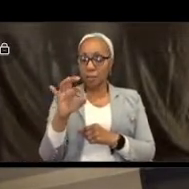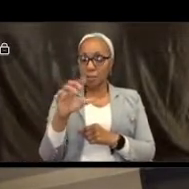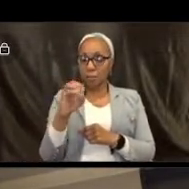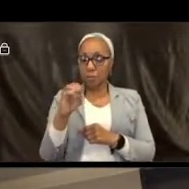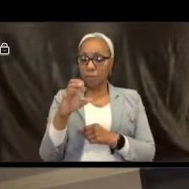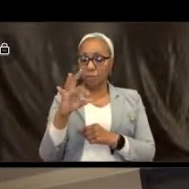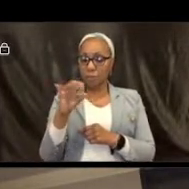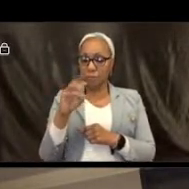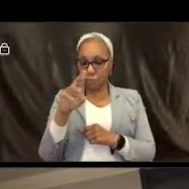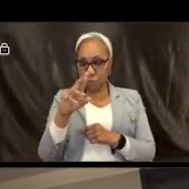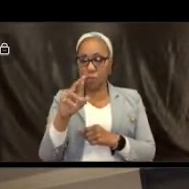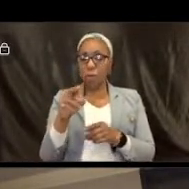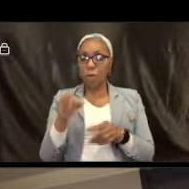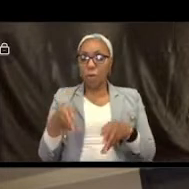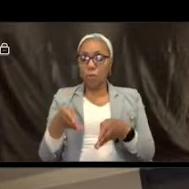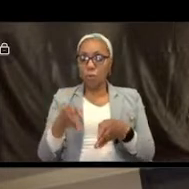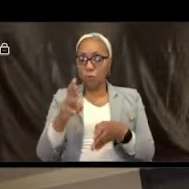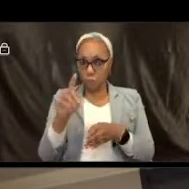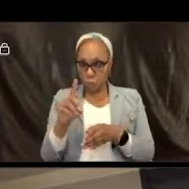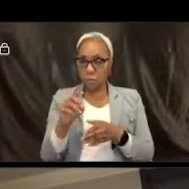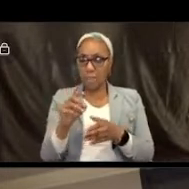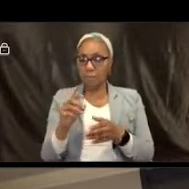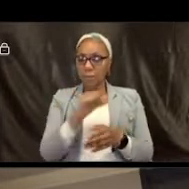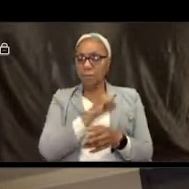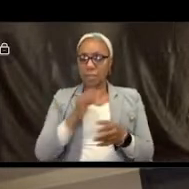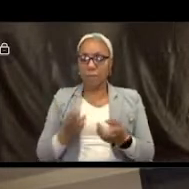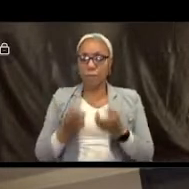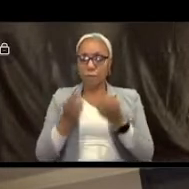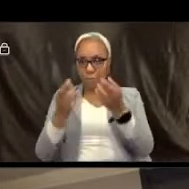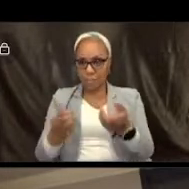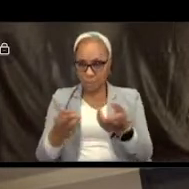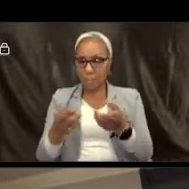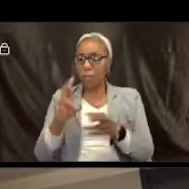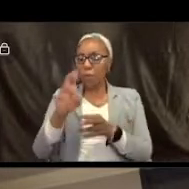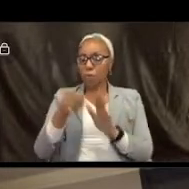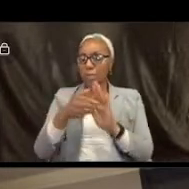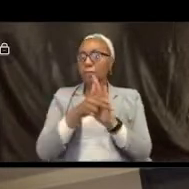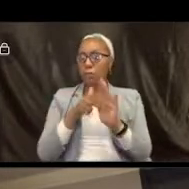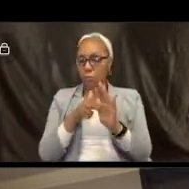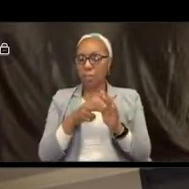requested C3 zoning. Item 7,